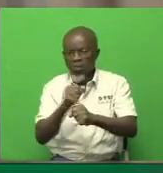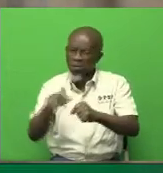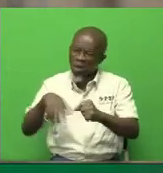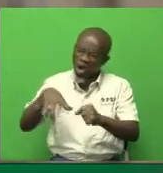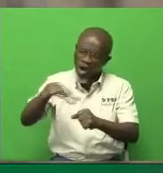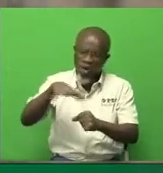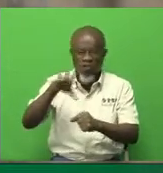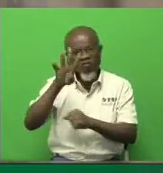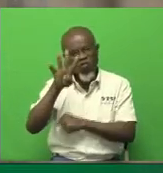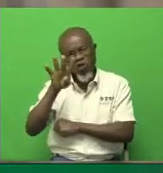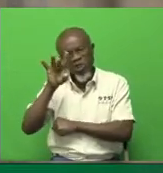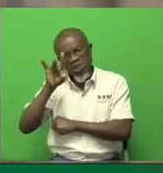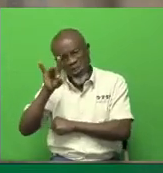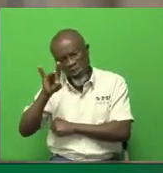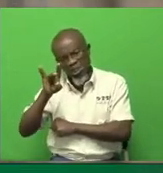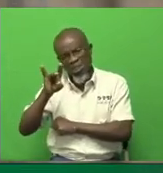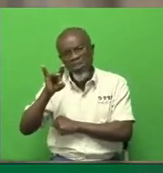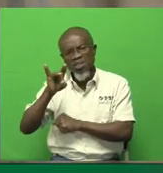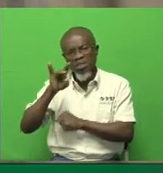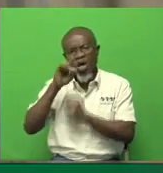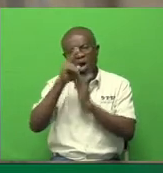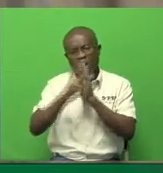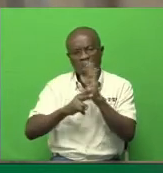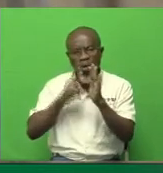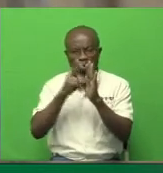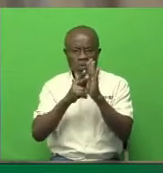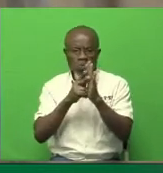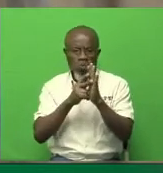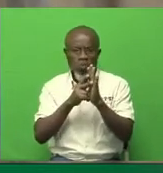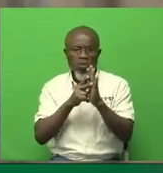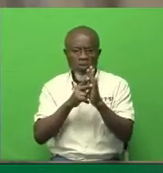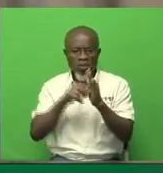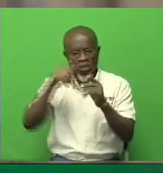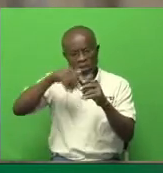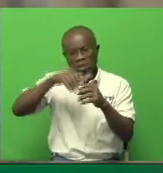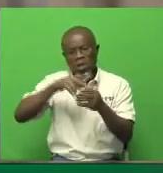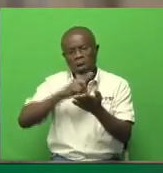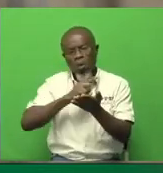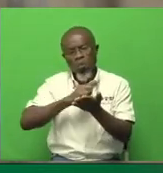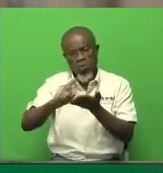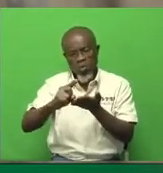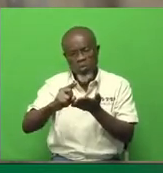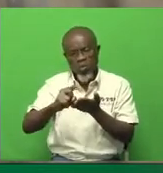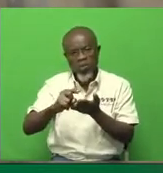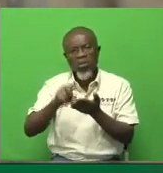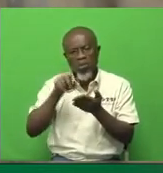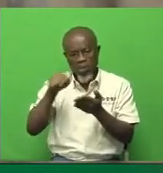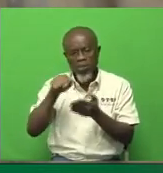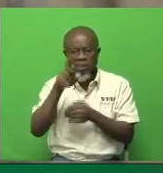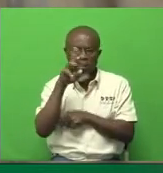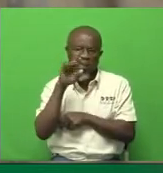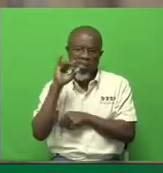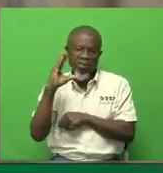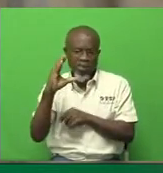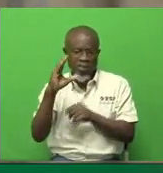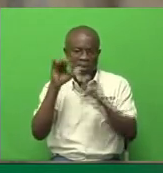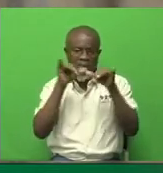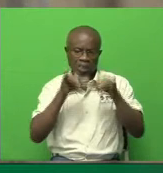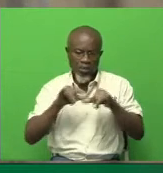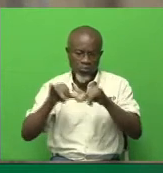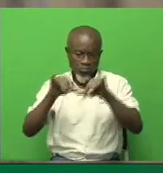an average week 48 Hours within the within a week that is the Ric standard in terms of